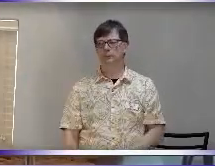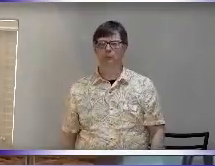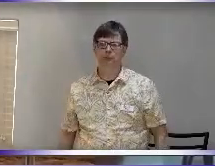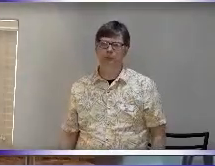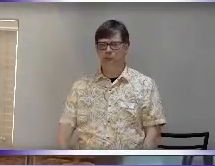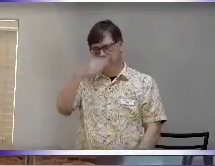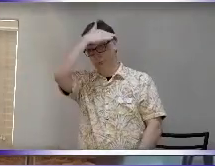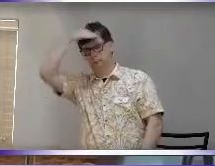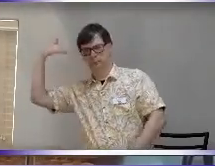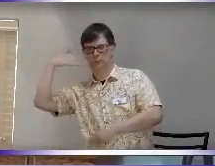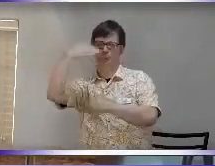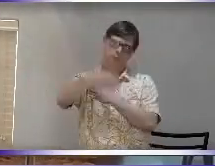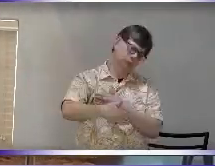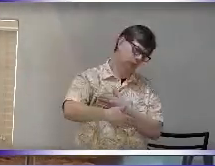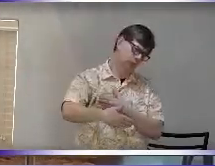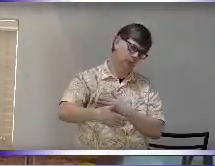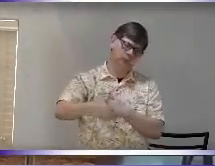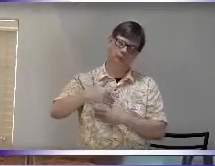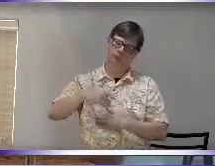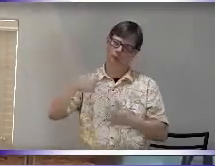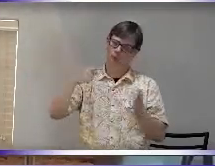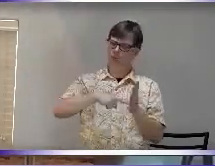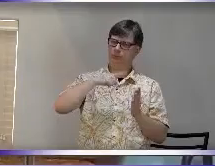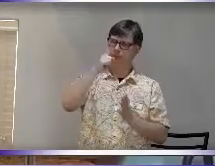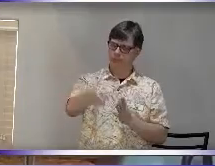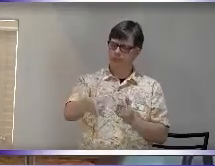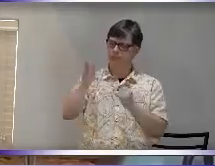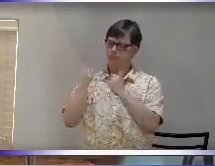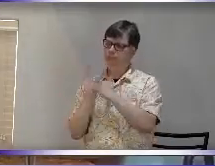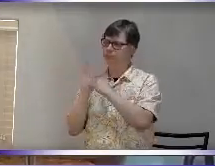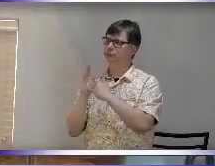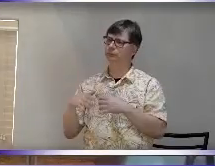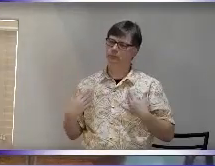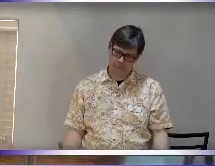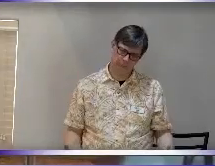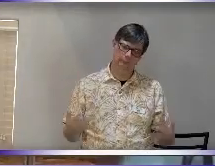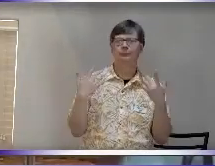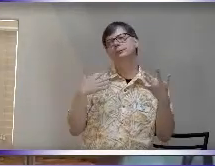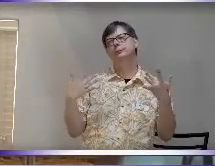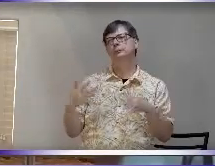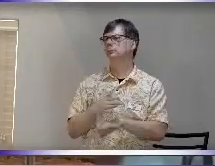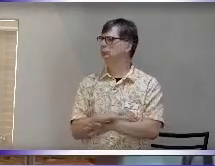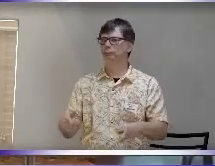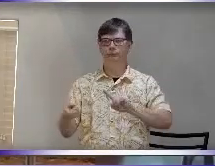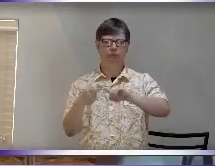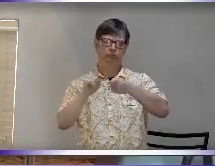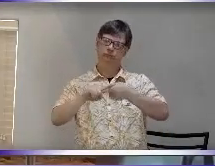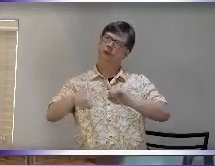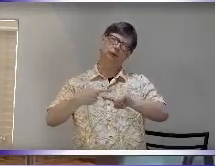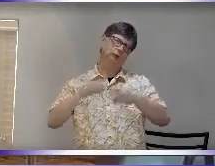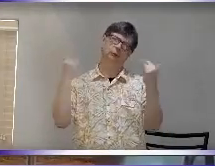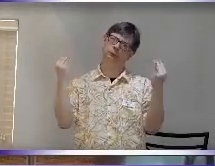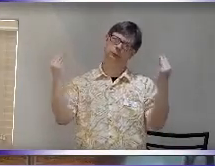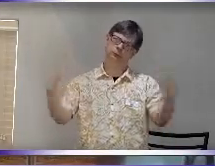look out, this is it. This is the status quo, and we're, you know, I'm pretty happy with it. I'm comfortable. I don't have to change too much. But